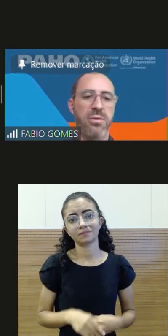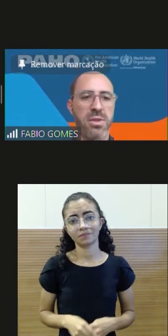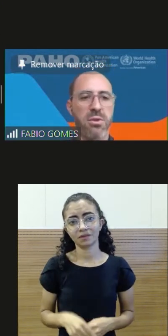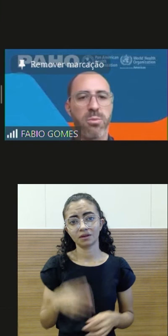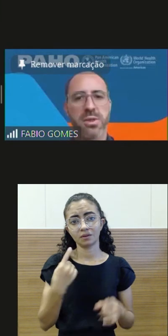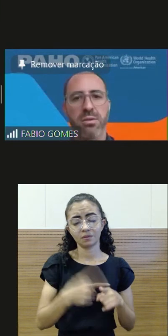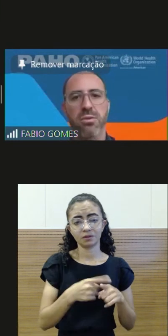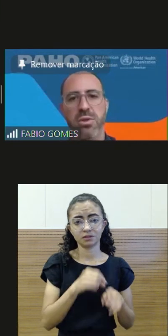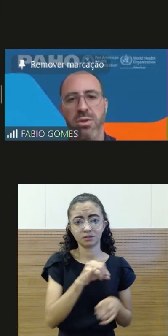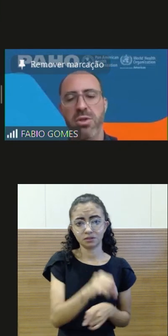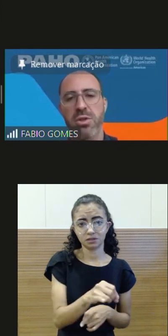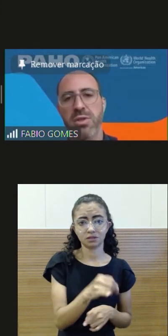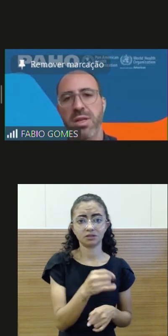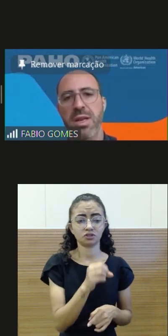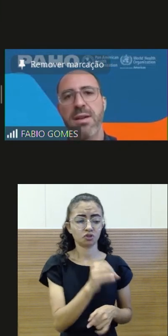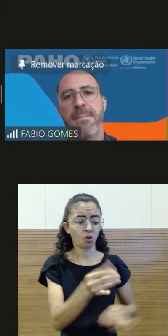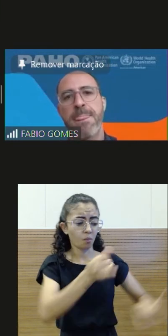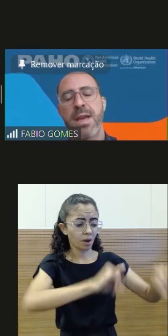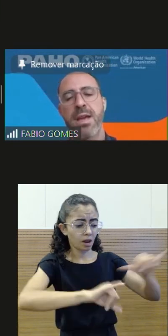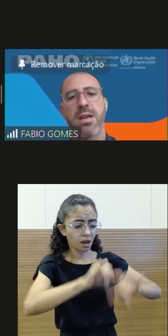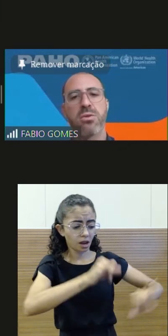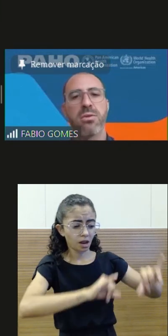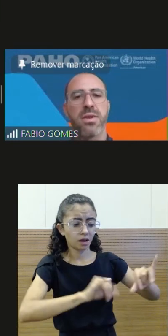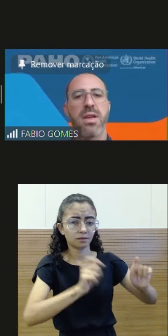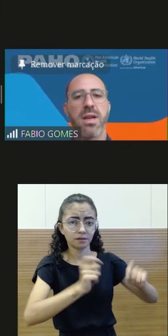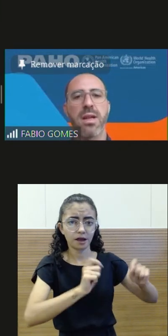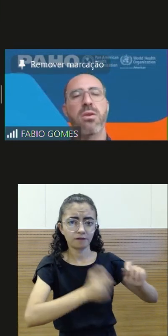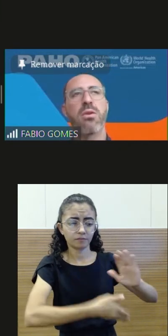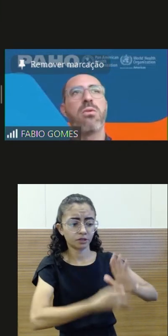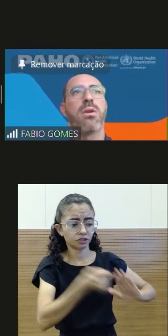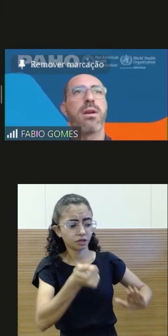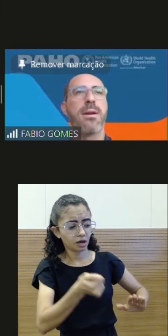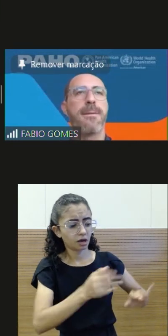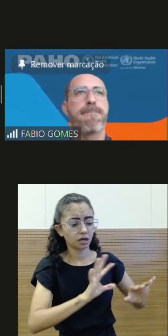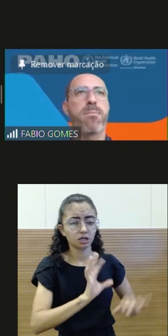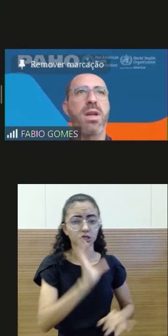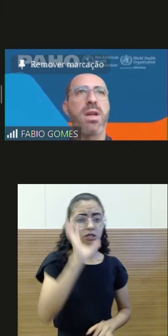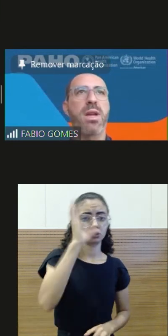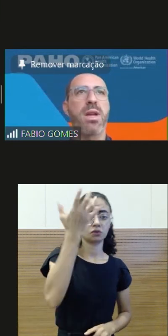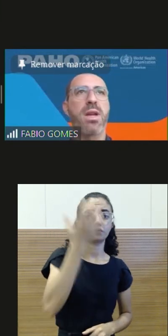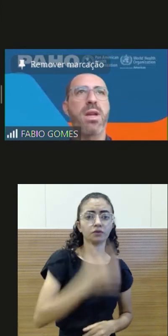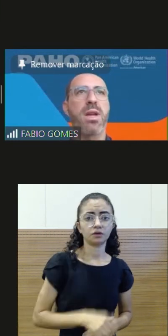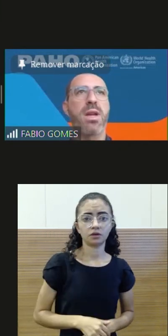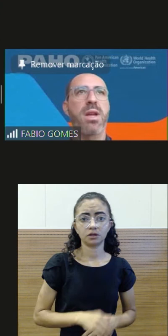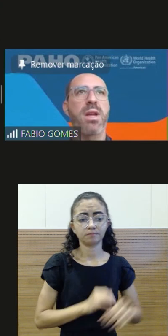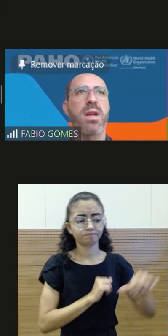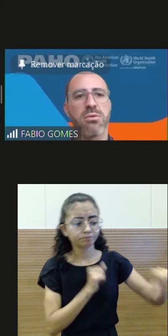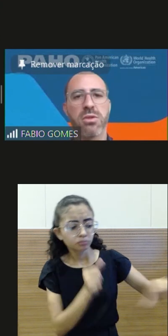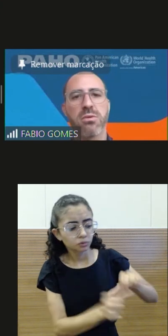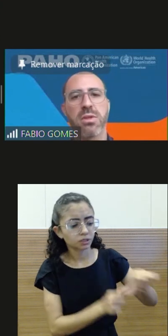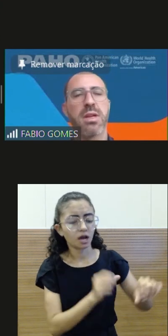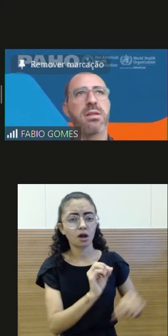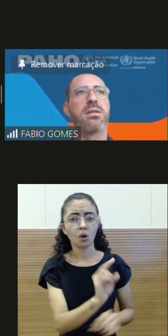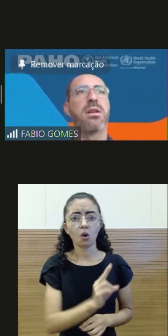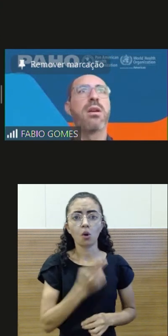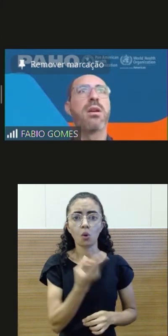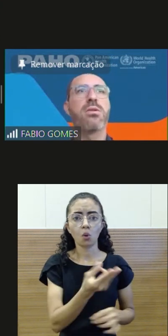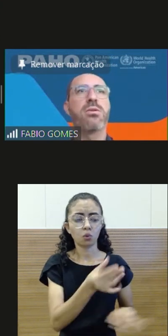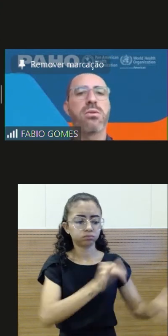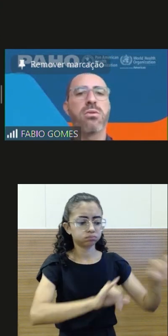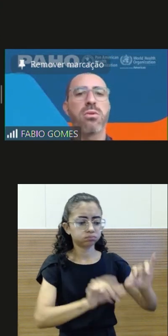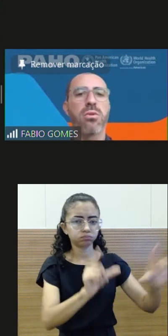problem was just the nutritional composition, we could solve it with